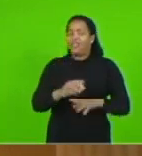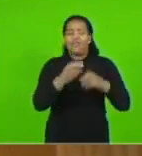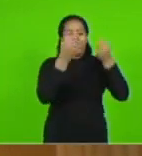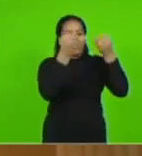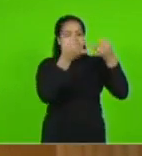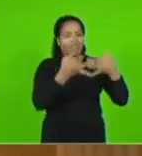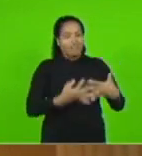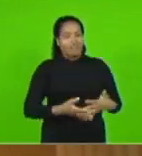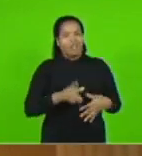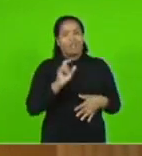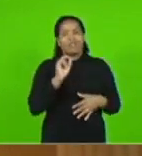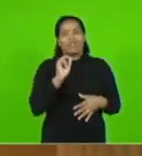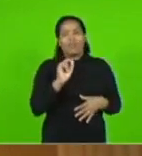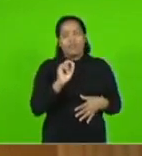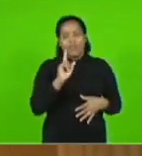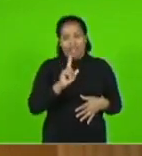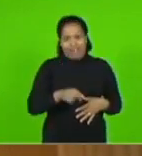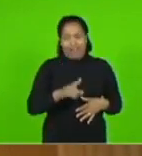the rapture of the church happens.